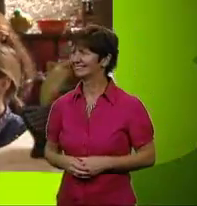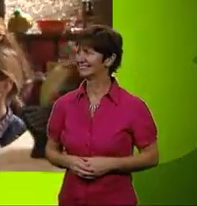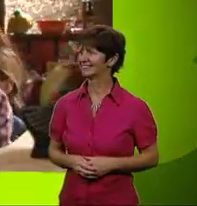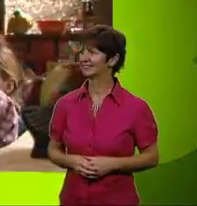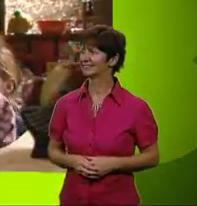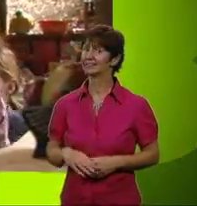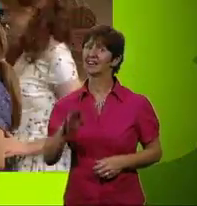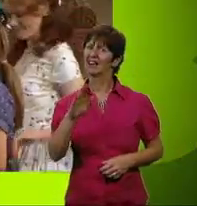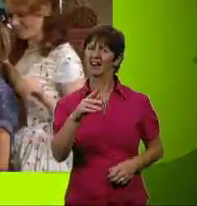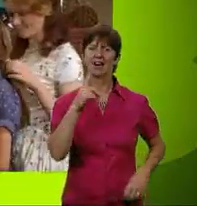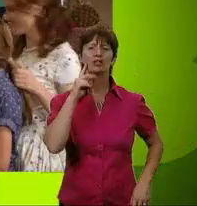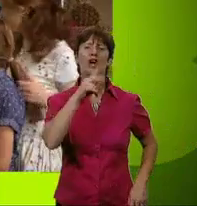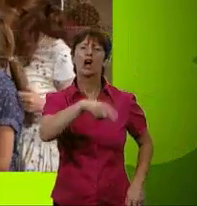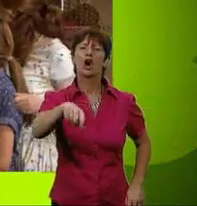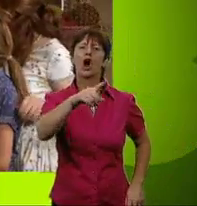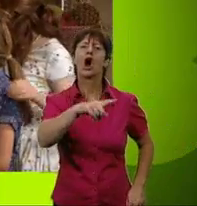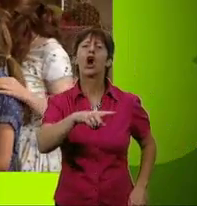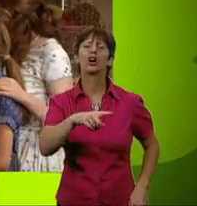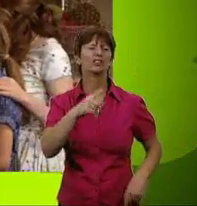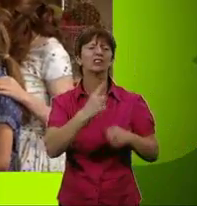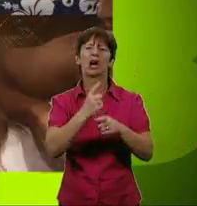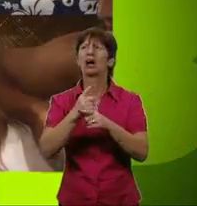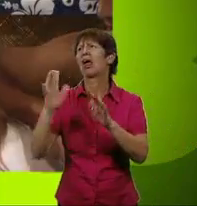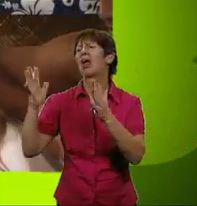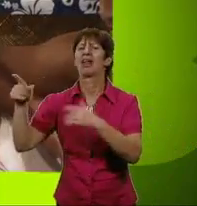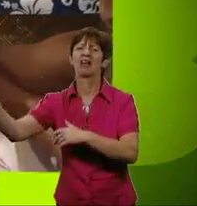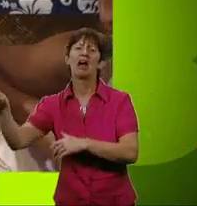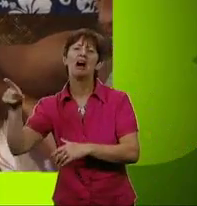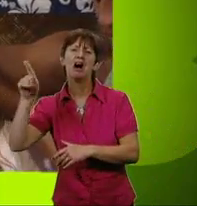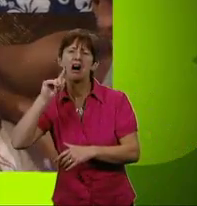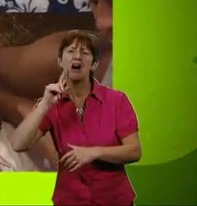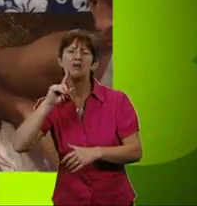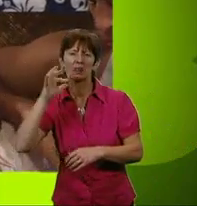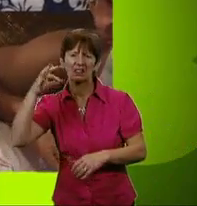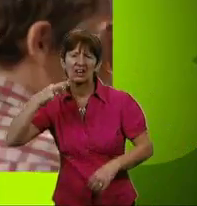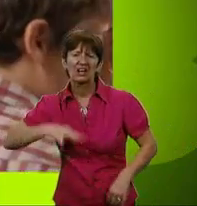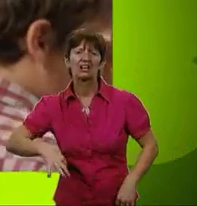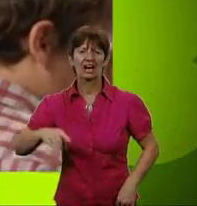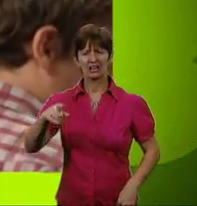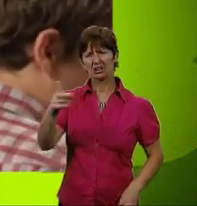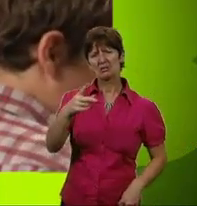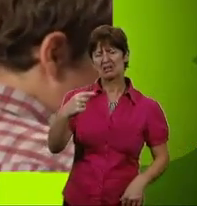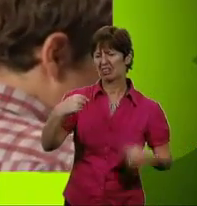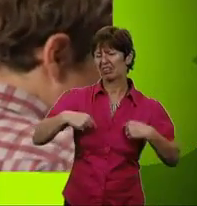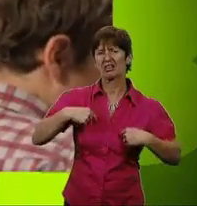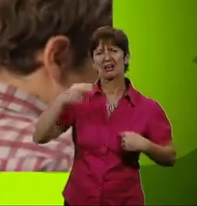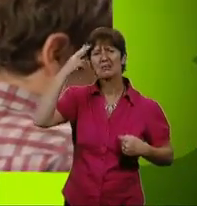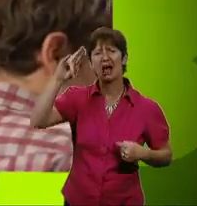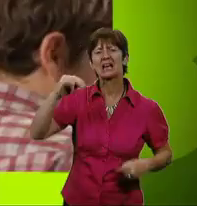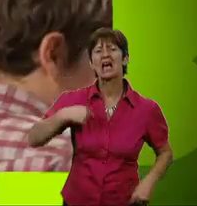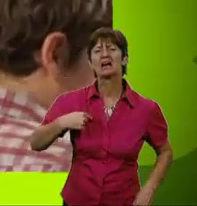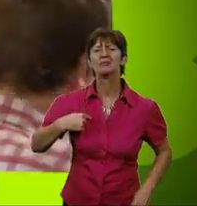Apart from being forced to watch you cozy up to that bag of bones and listening to you two bad-mouthing me all day... Abby's